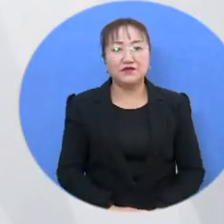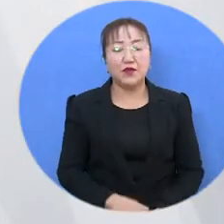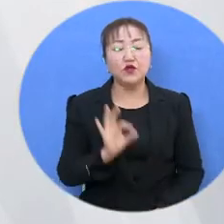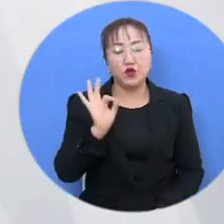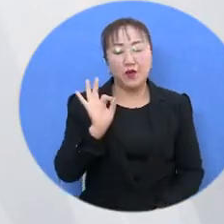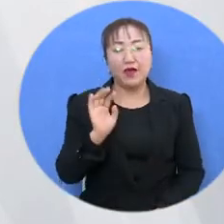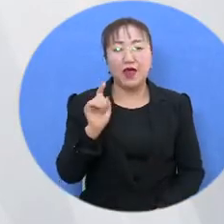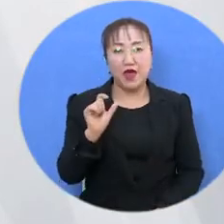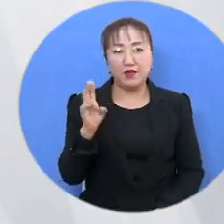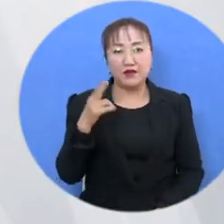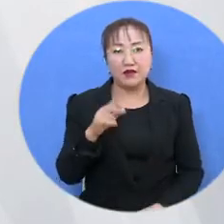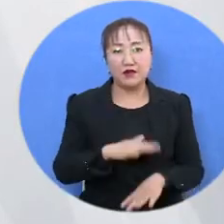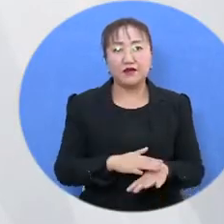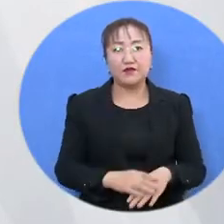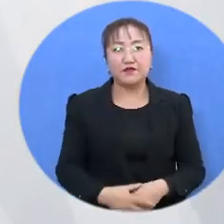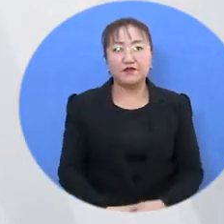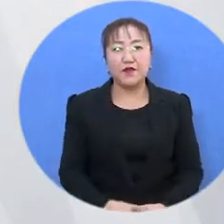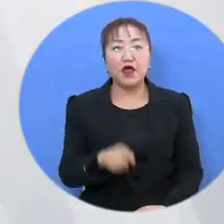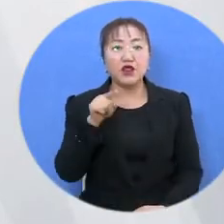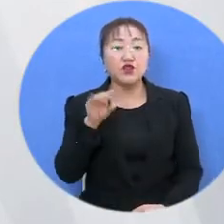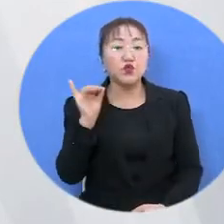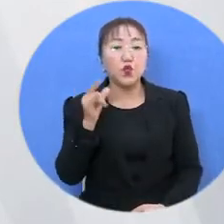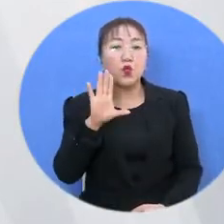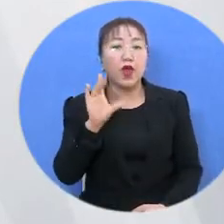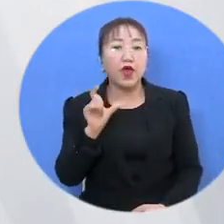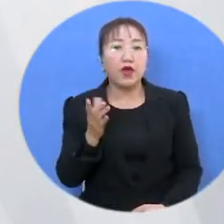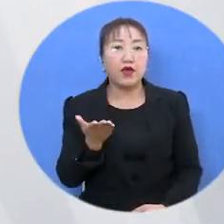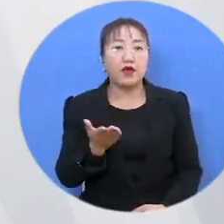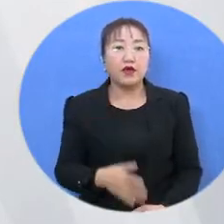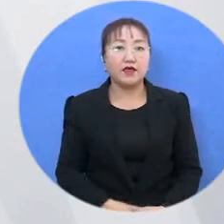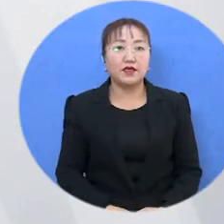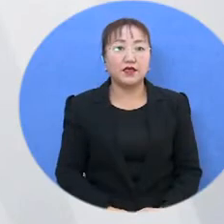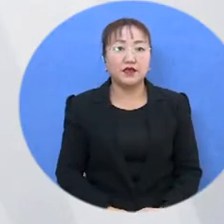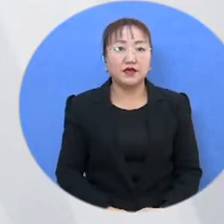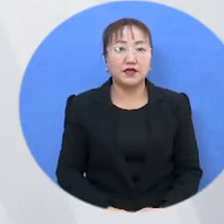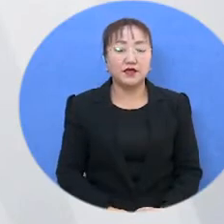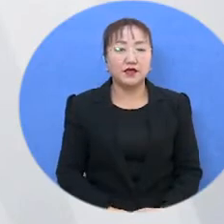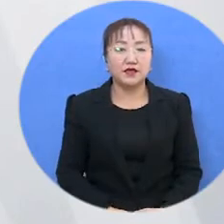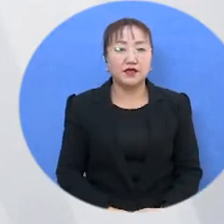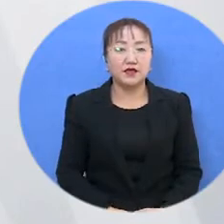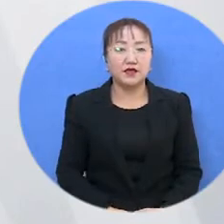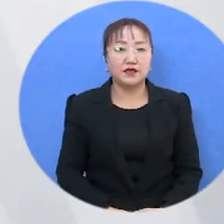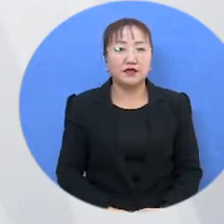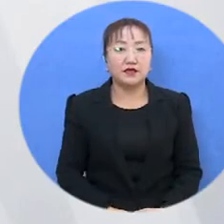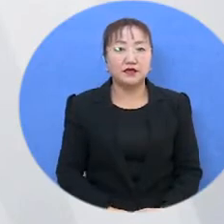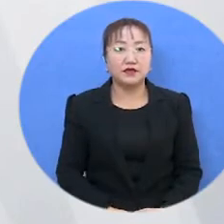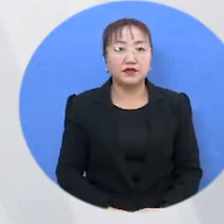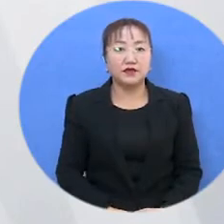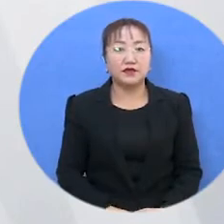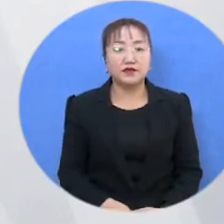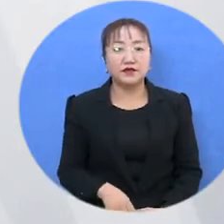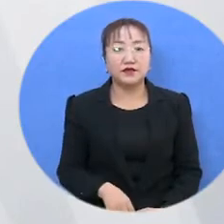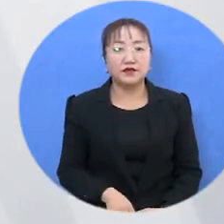right. Next one. What is it? Please, what is it? It's